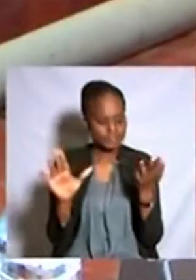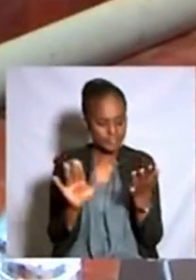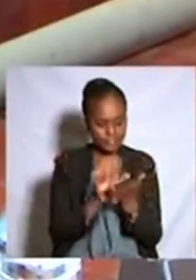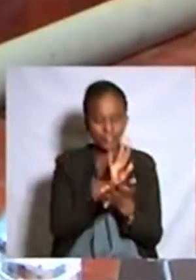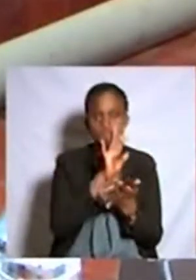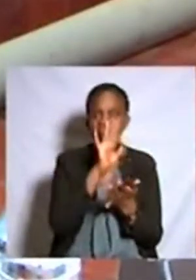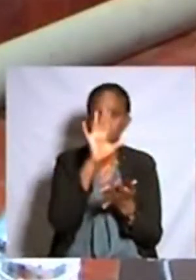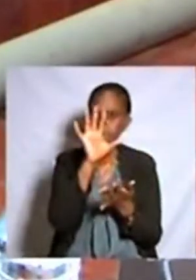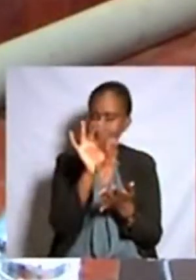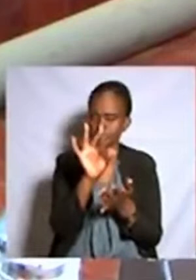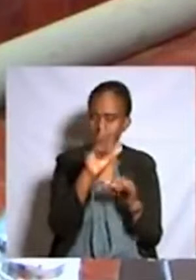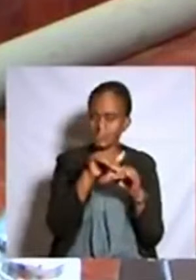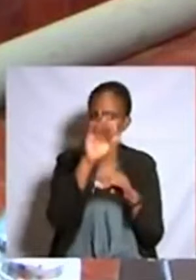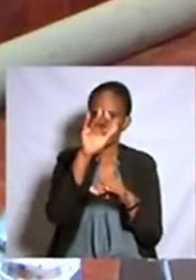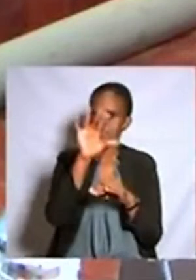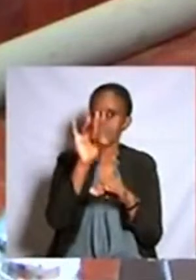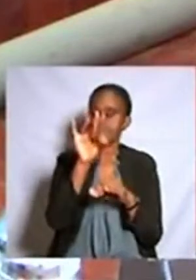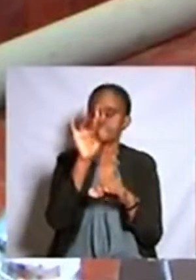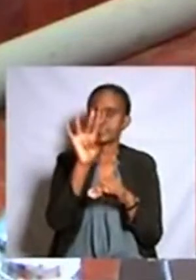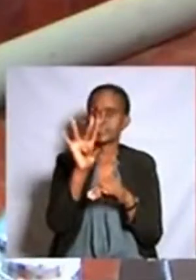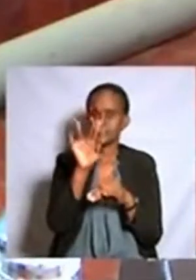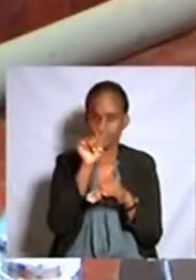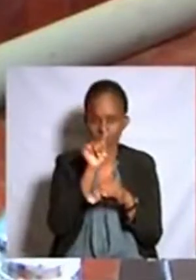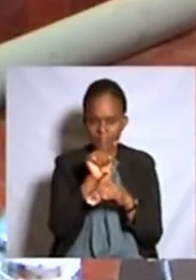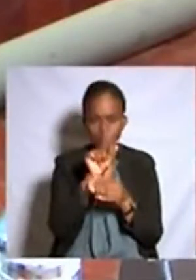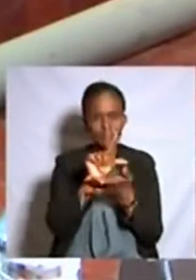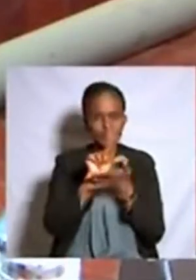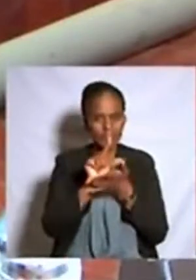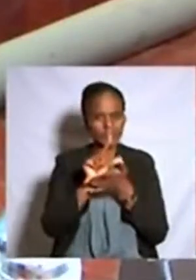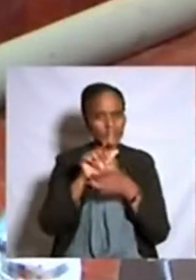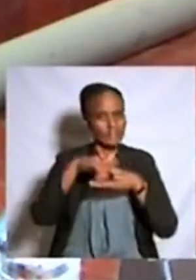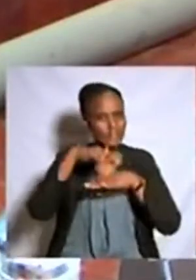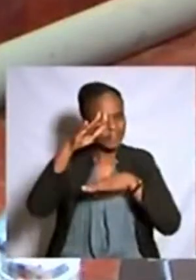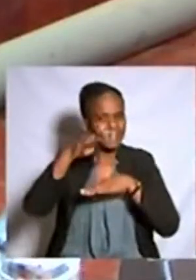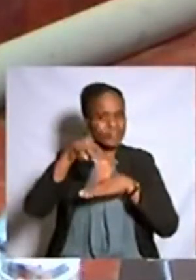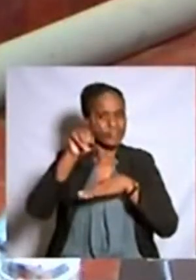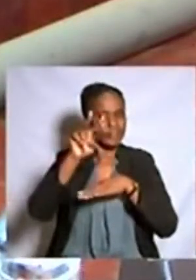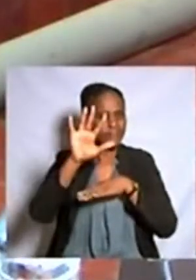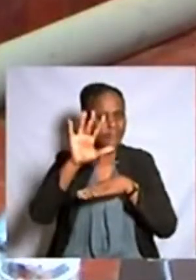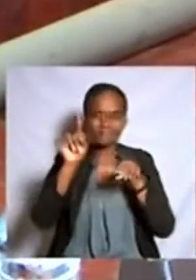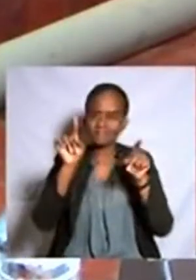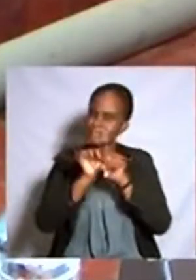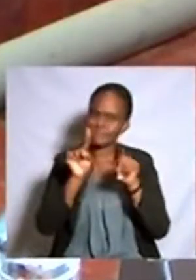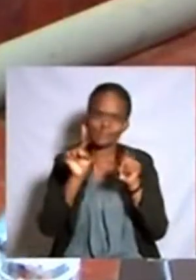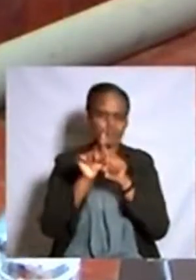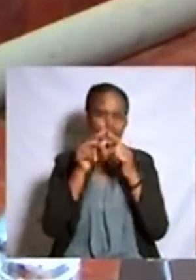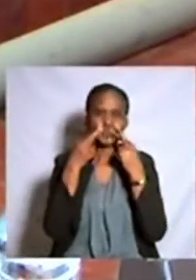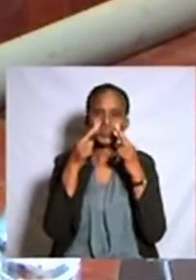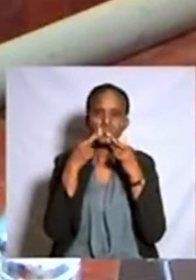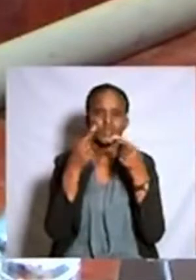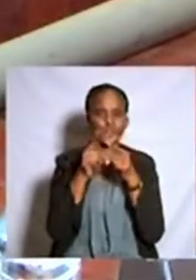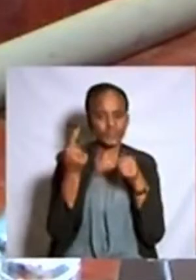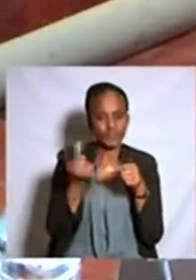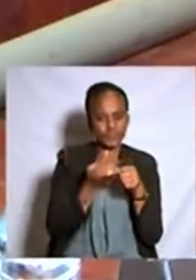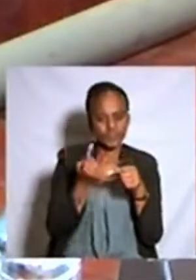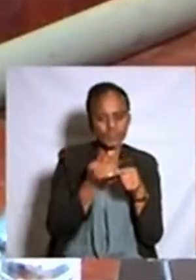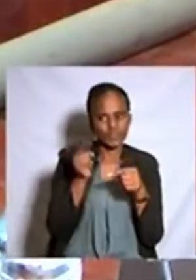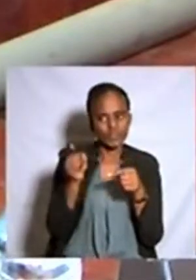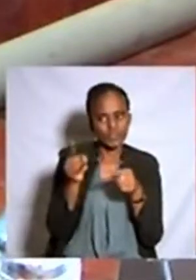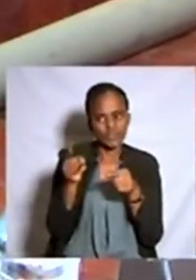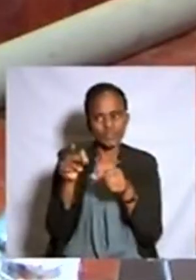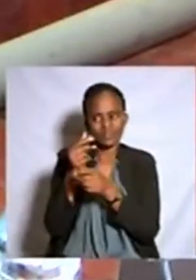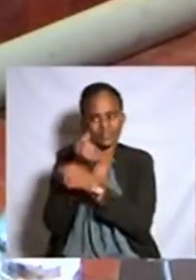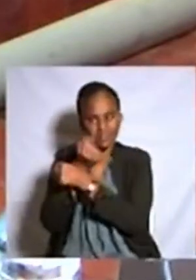is above 84, and the mortgages above 25 are really the same finding. The difference is the one is